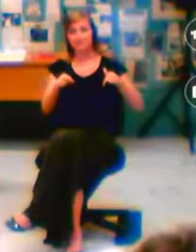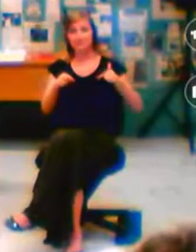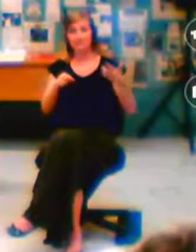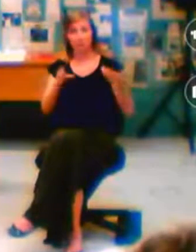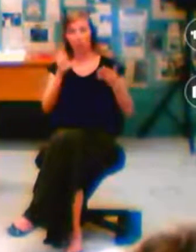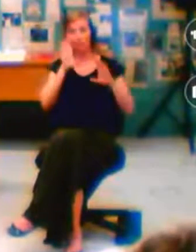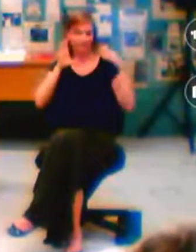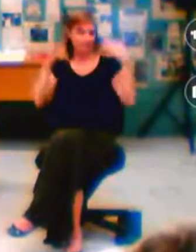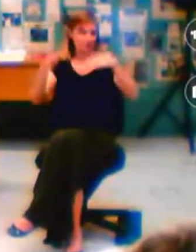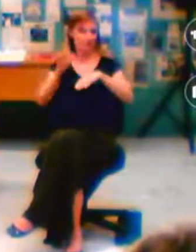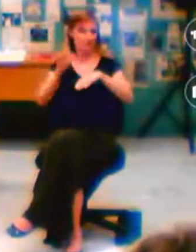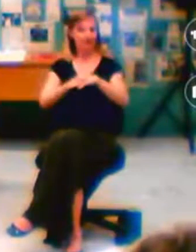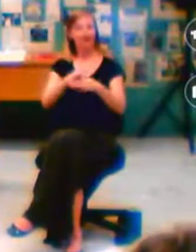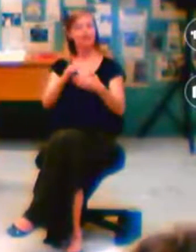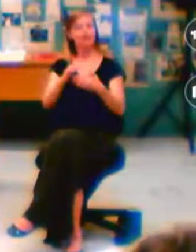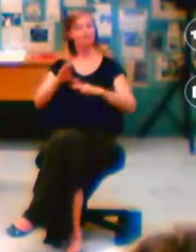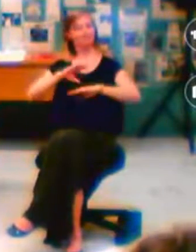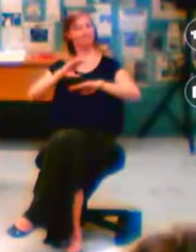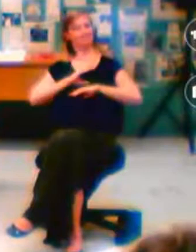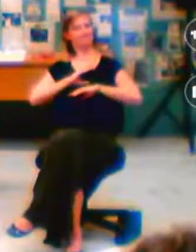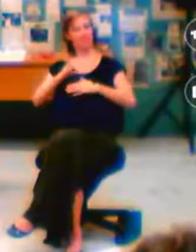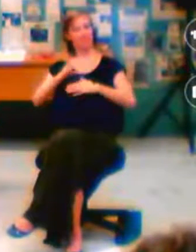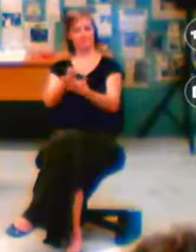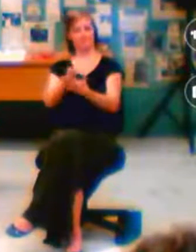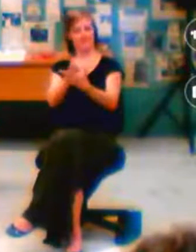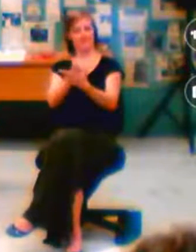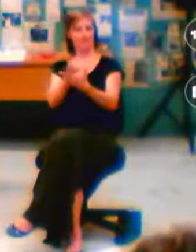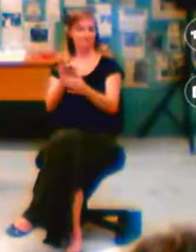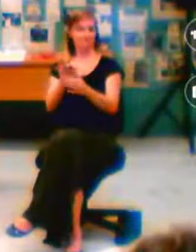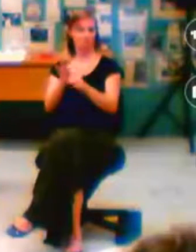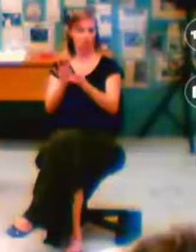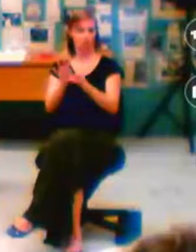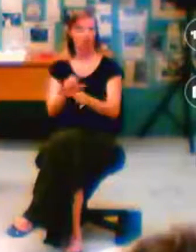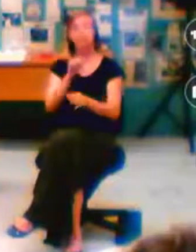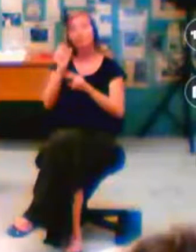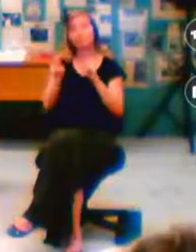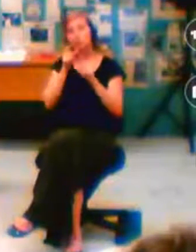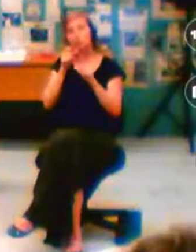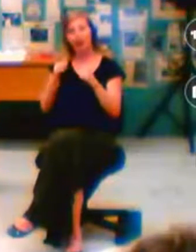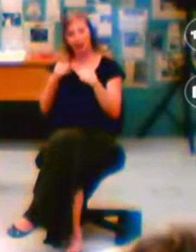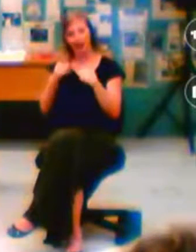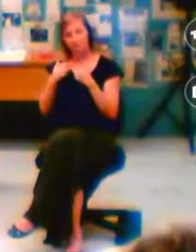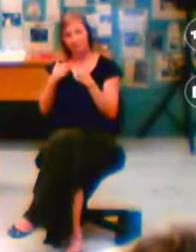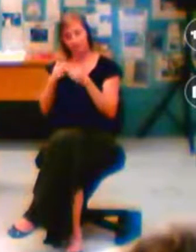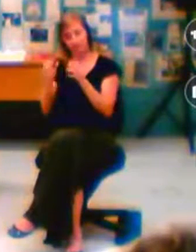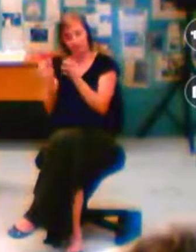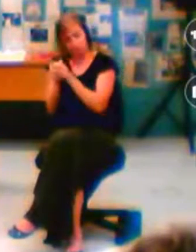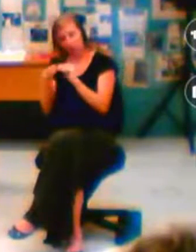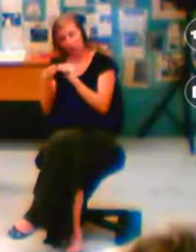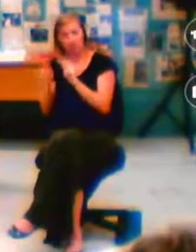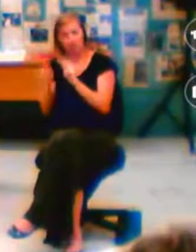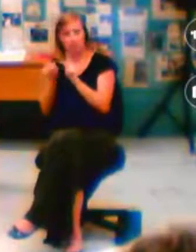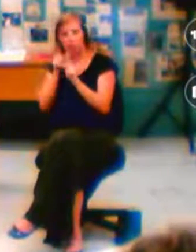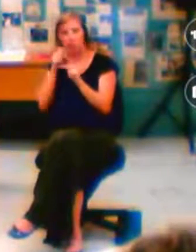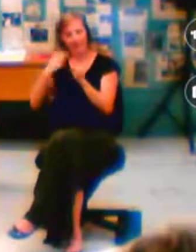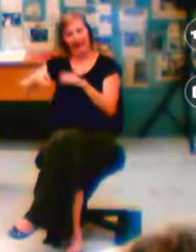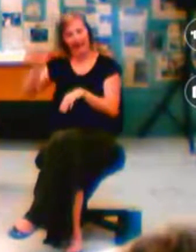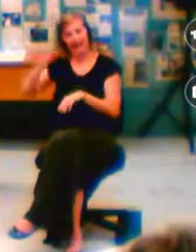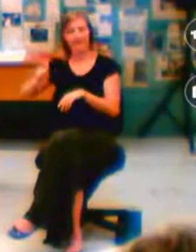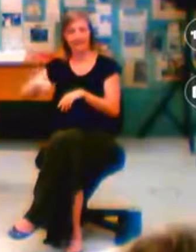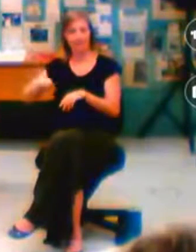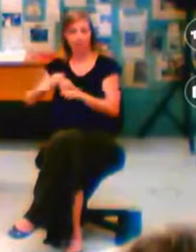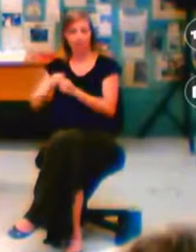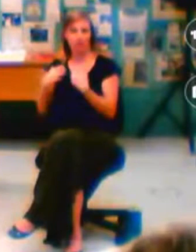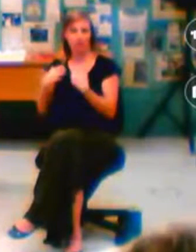have to start economizing somewhere. And this is a political system in which they are going to aim at satisfying the